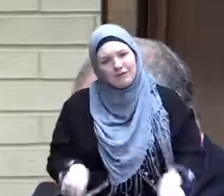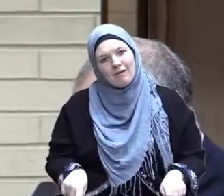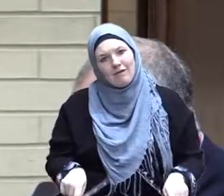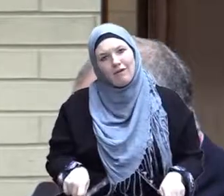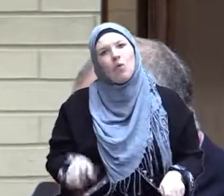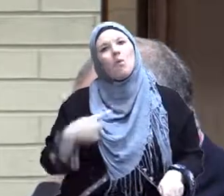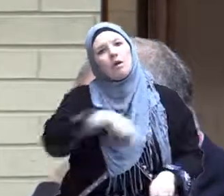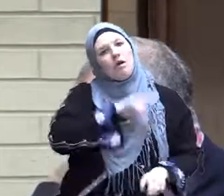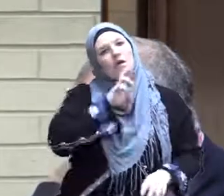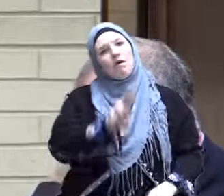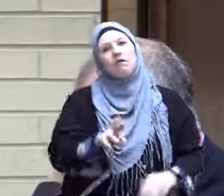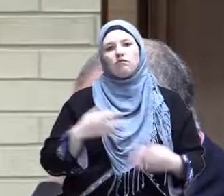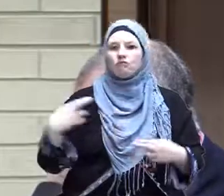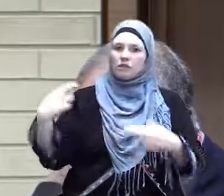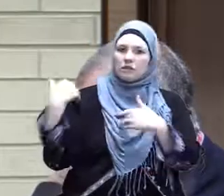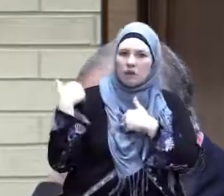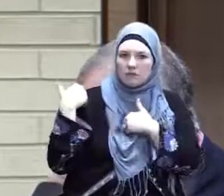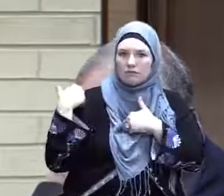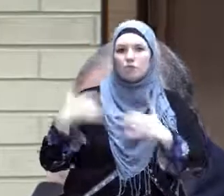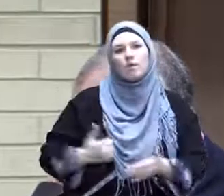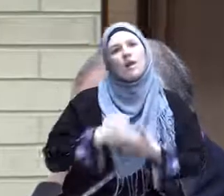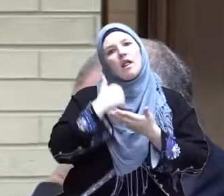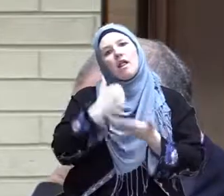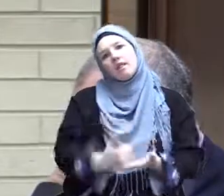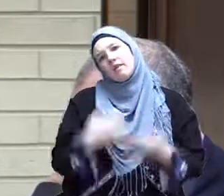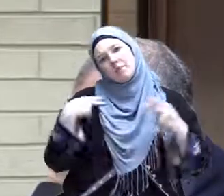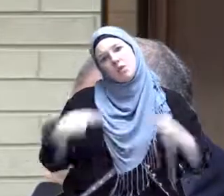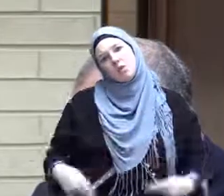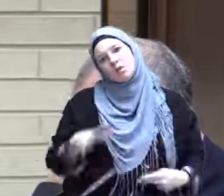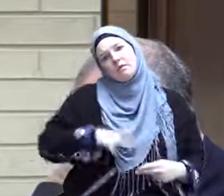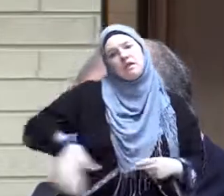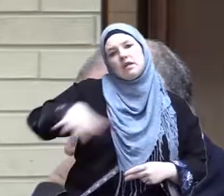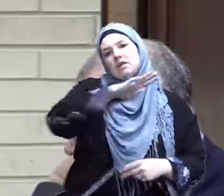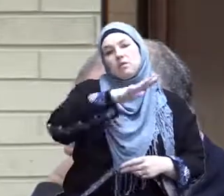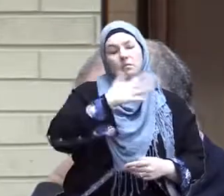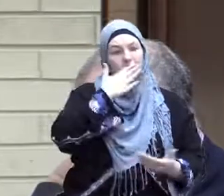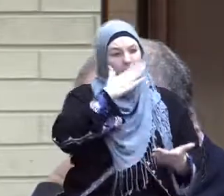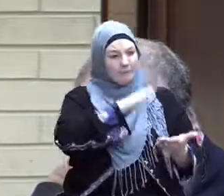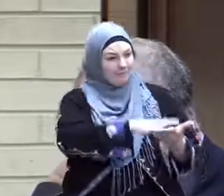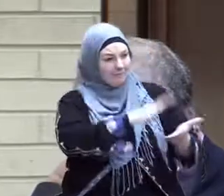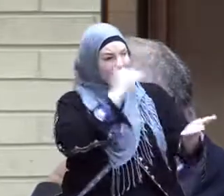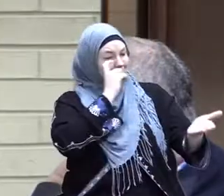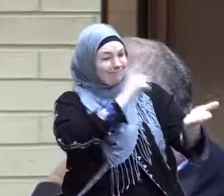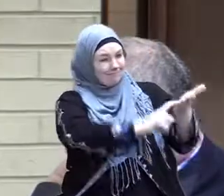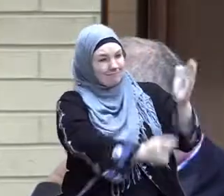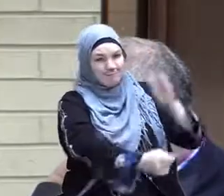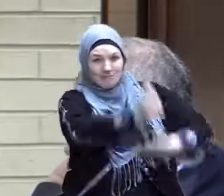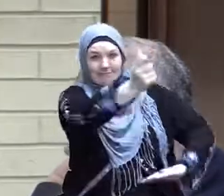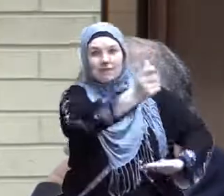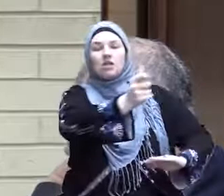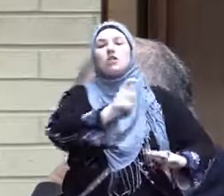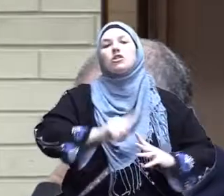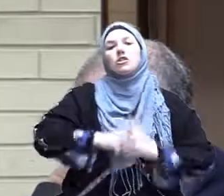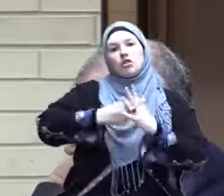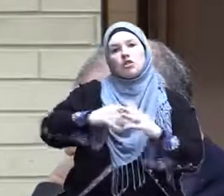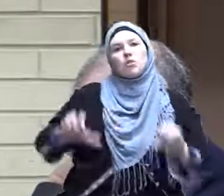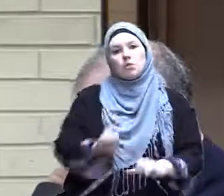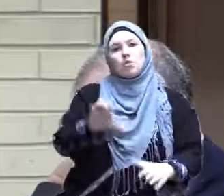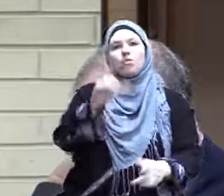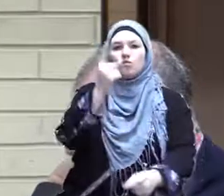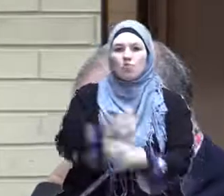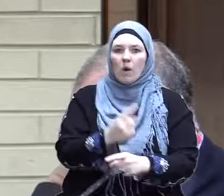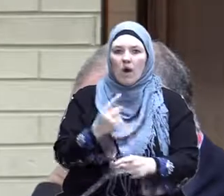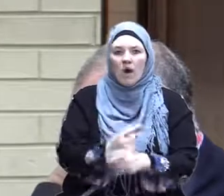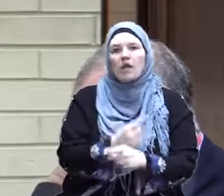and responsible to help humanity get rid of what is bad and start doing what is right